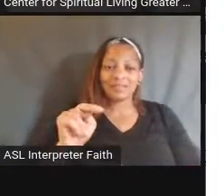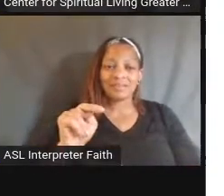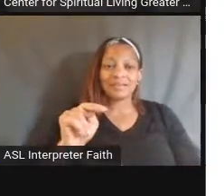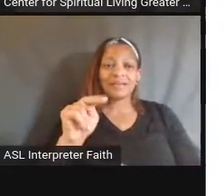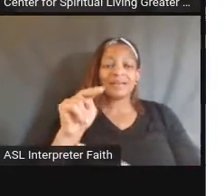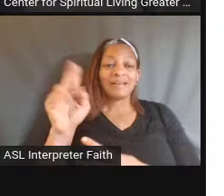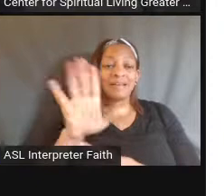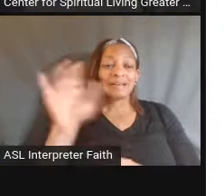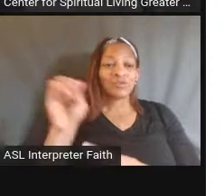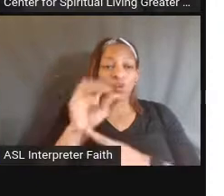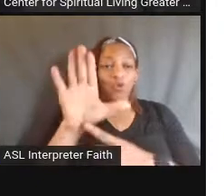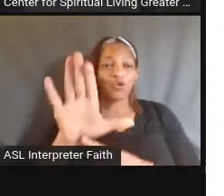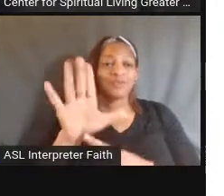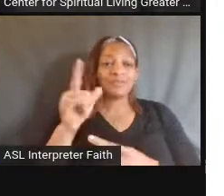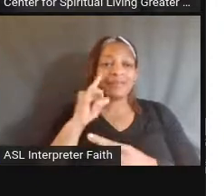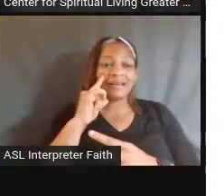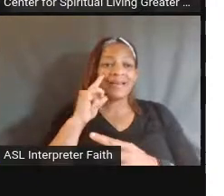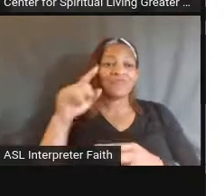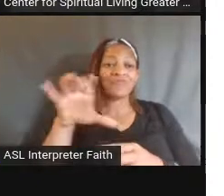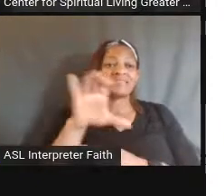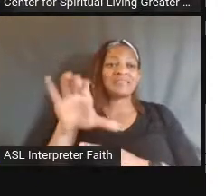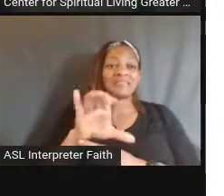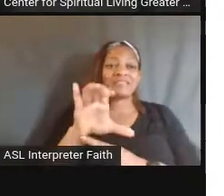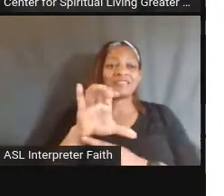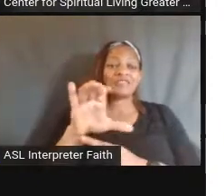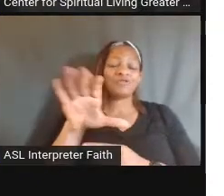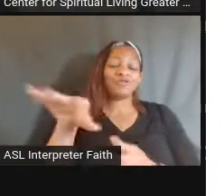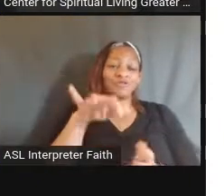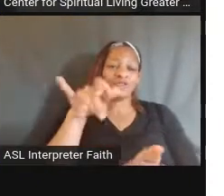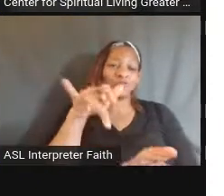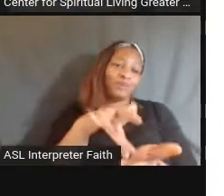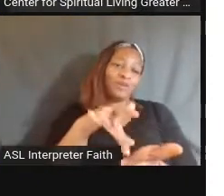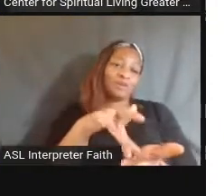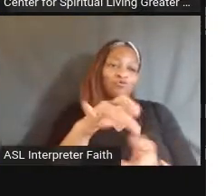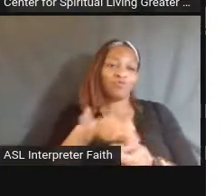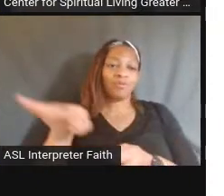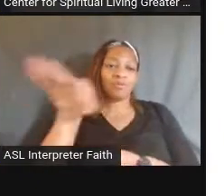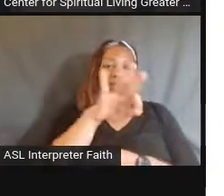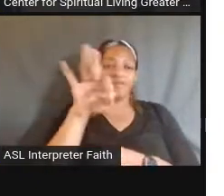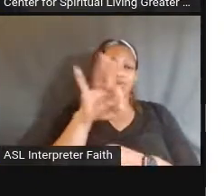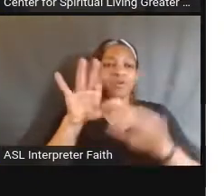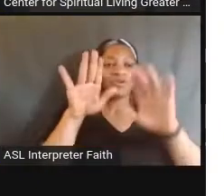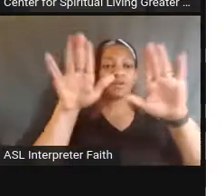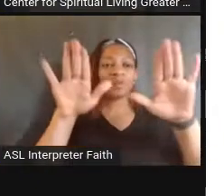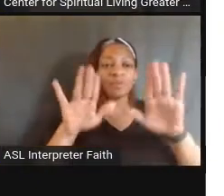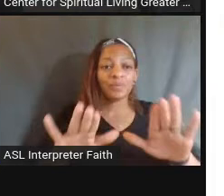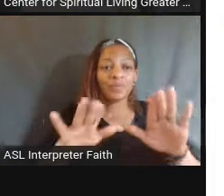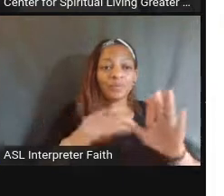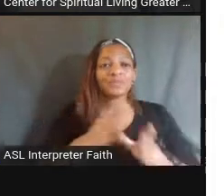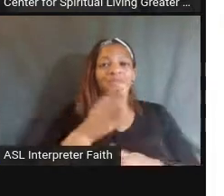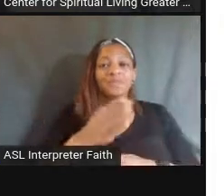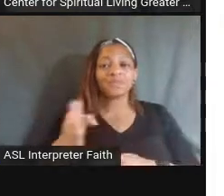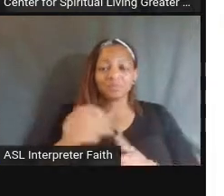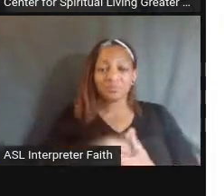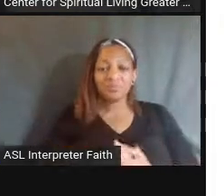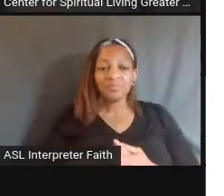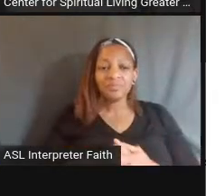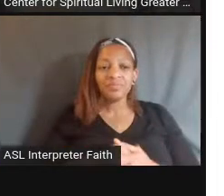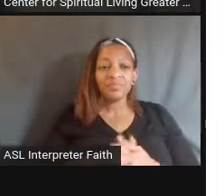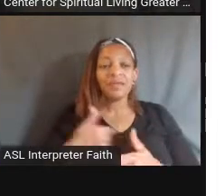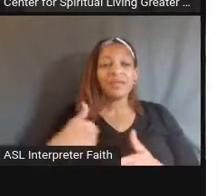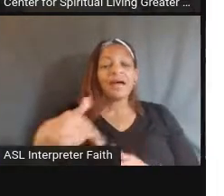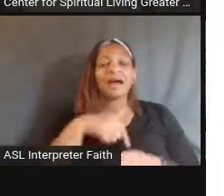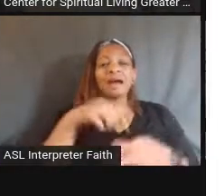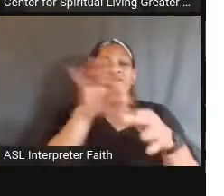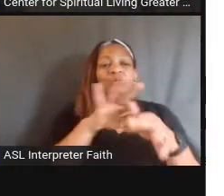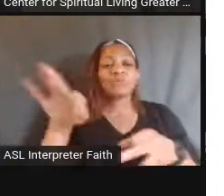Living minister serving the Center for Spiritual Living Greater Baltimore community as our